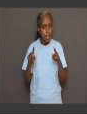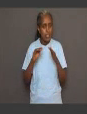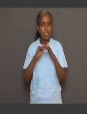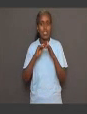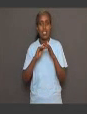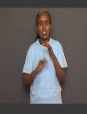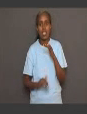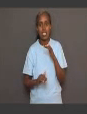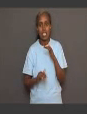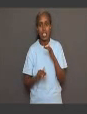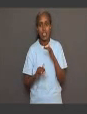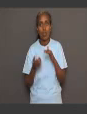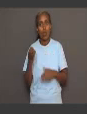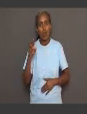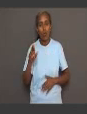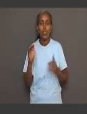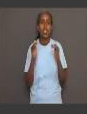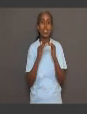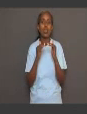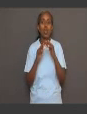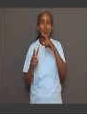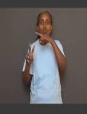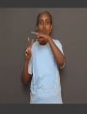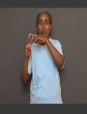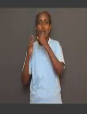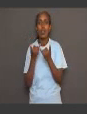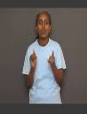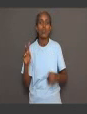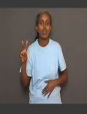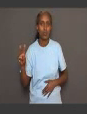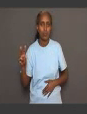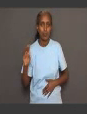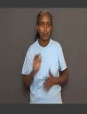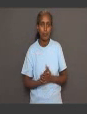less than or equal to pi over 2.